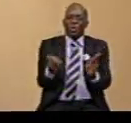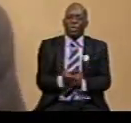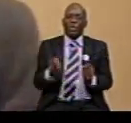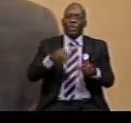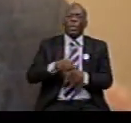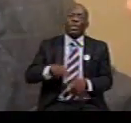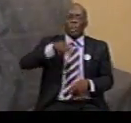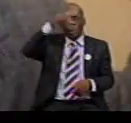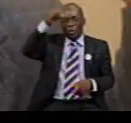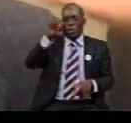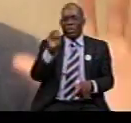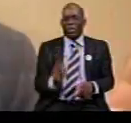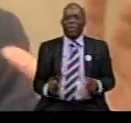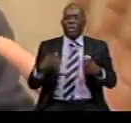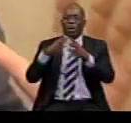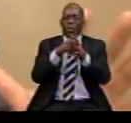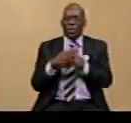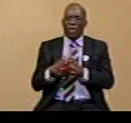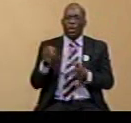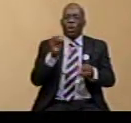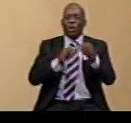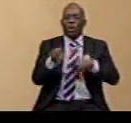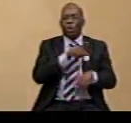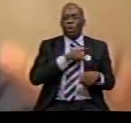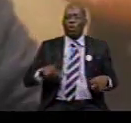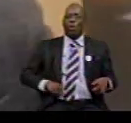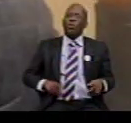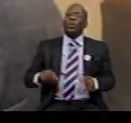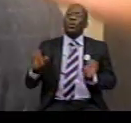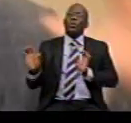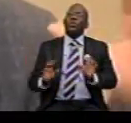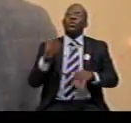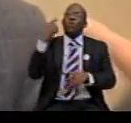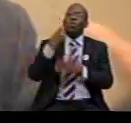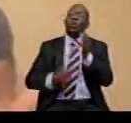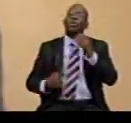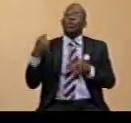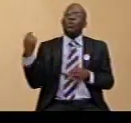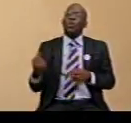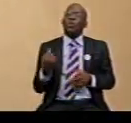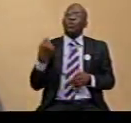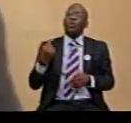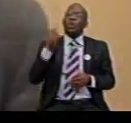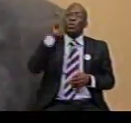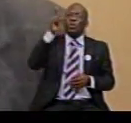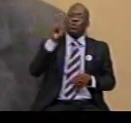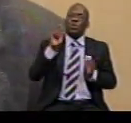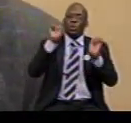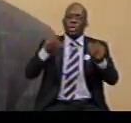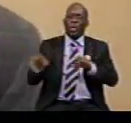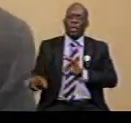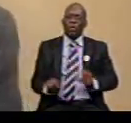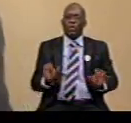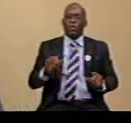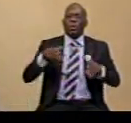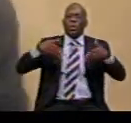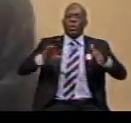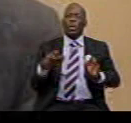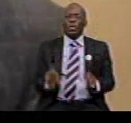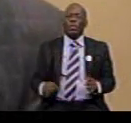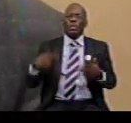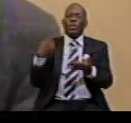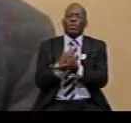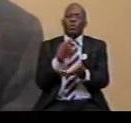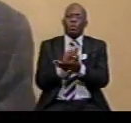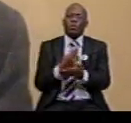of Jesus. Oh Lord, do what you alone can do. Oh Lord, do what you alone can do. Let the gospel bring life.